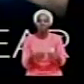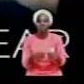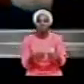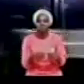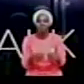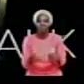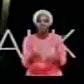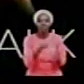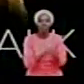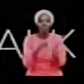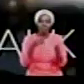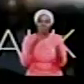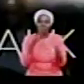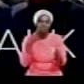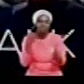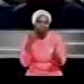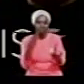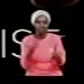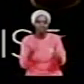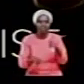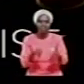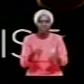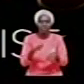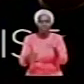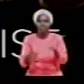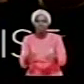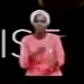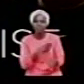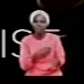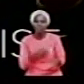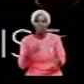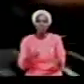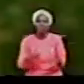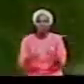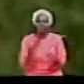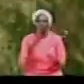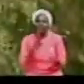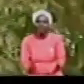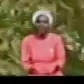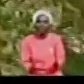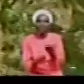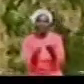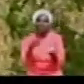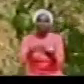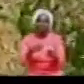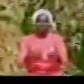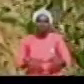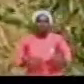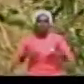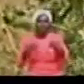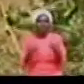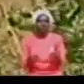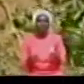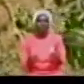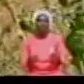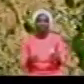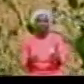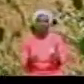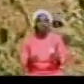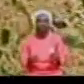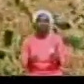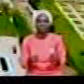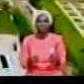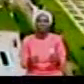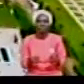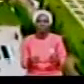deaf hear, the lame walk, and the dead are raised to life. This month, from the great Oshogbo